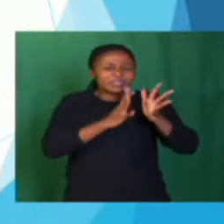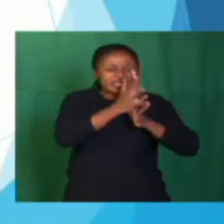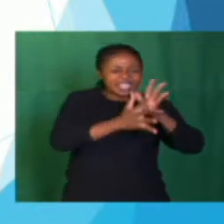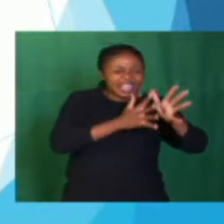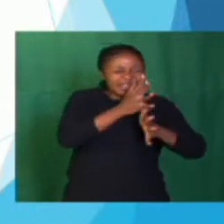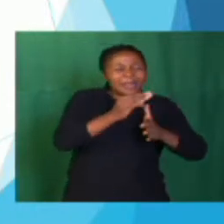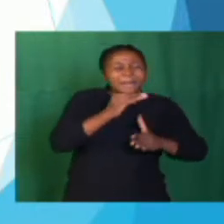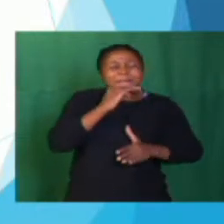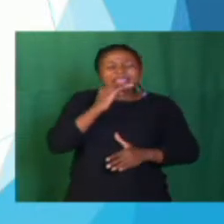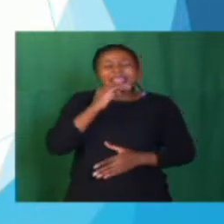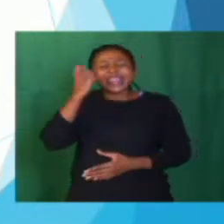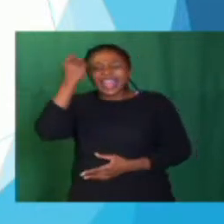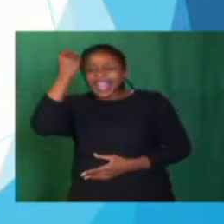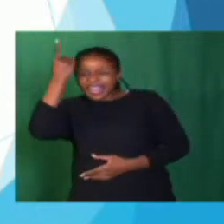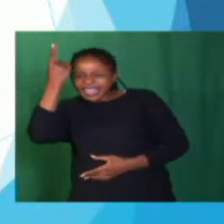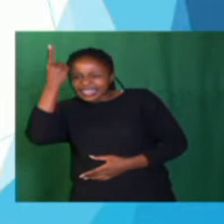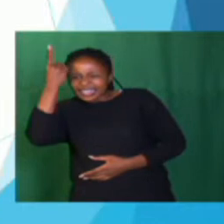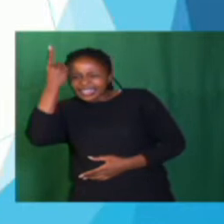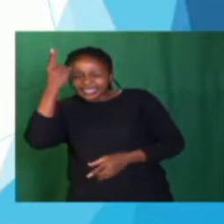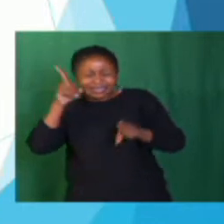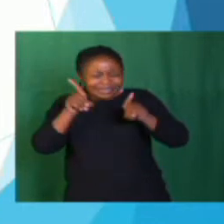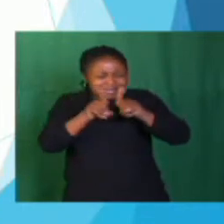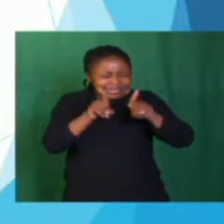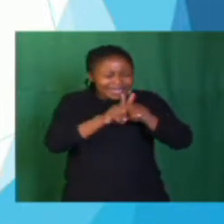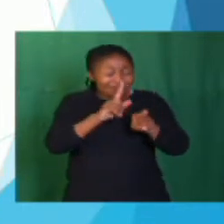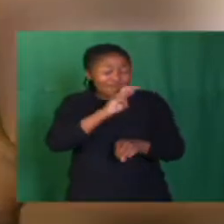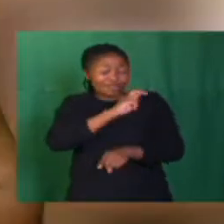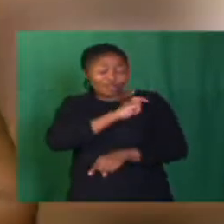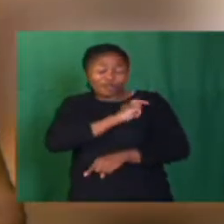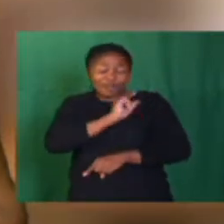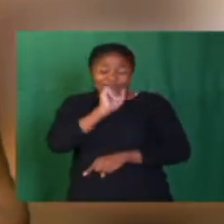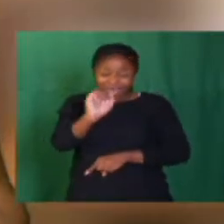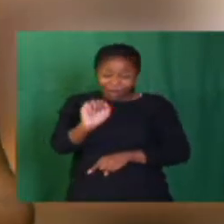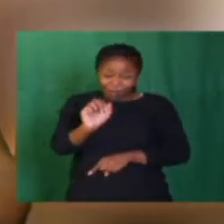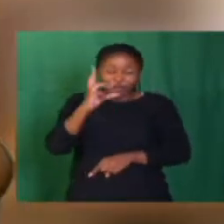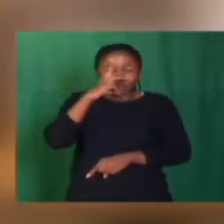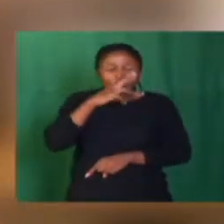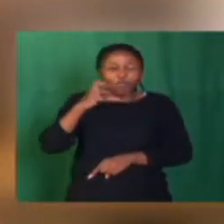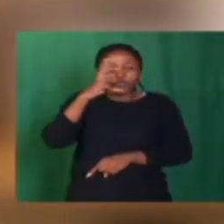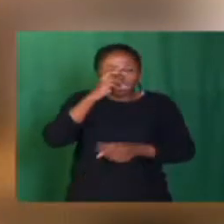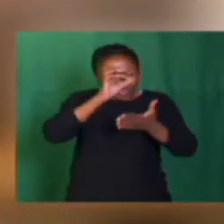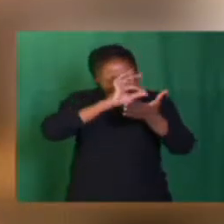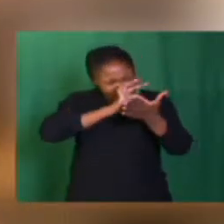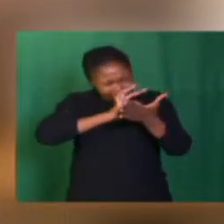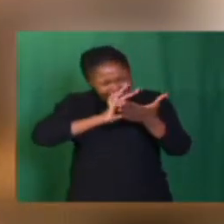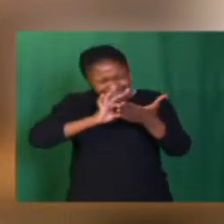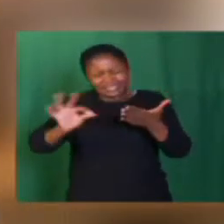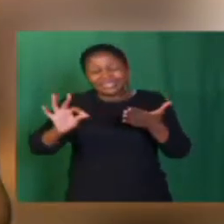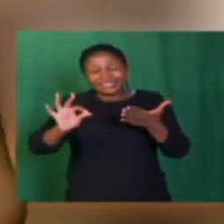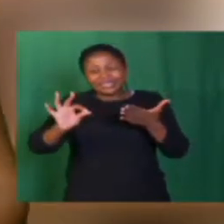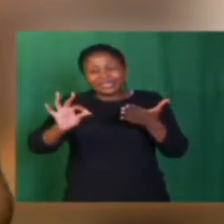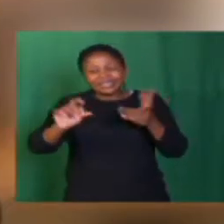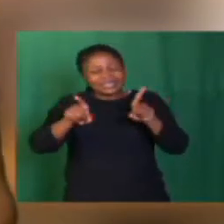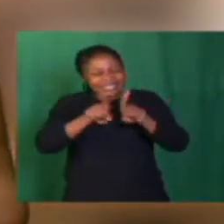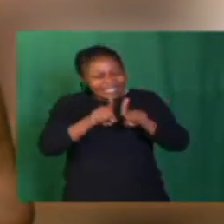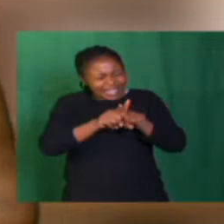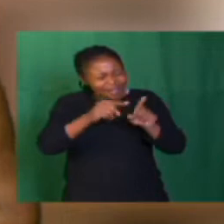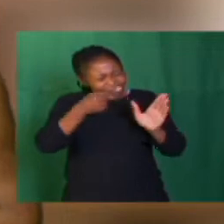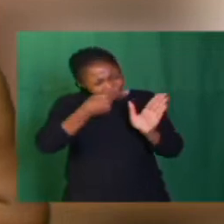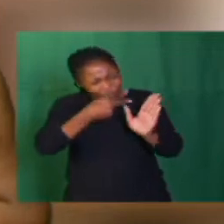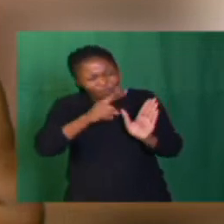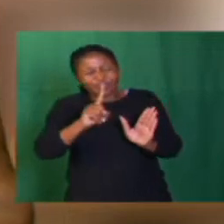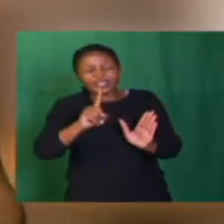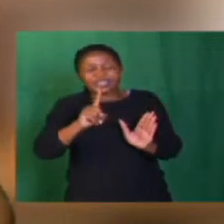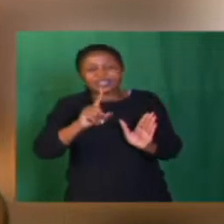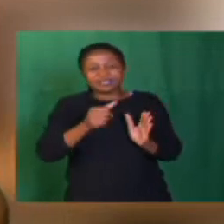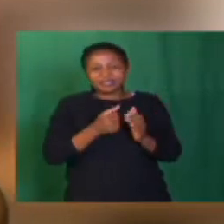So it is when you talk about your thoughts correctly and clearly. So if you are expressing your idea, let's say maybe